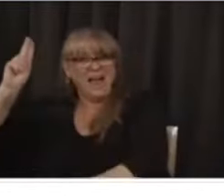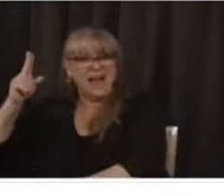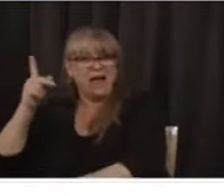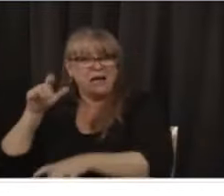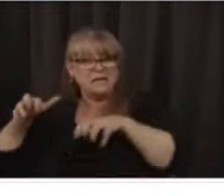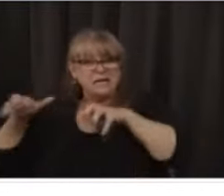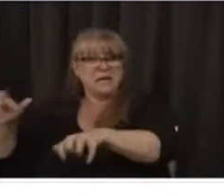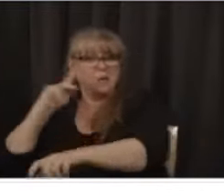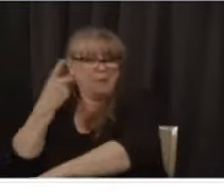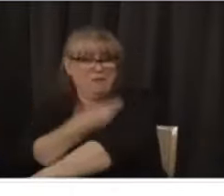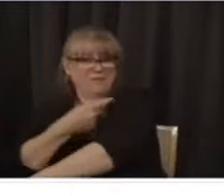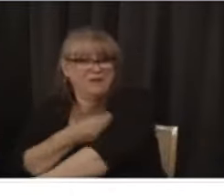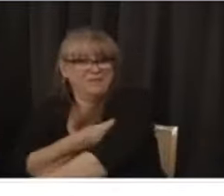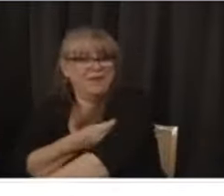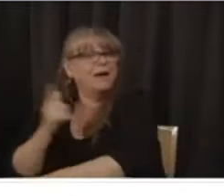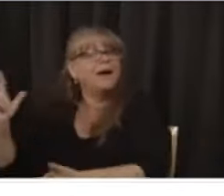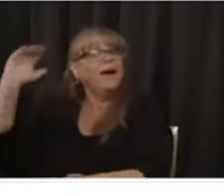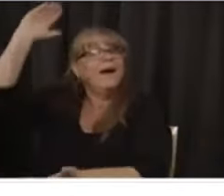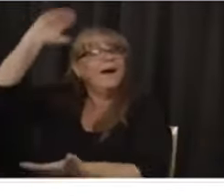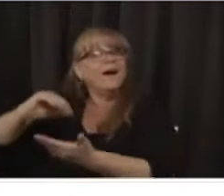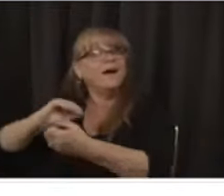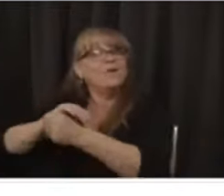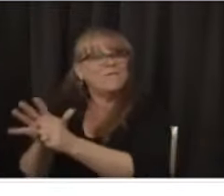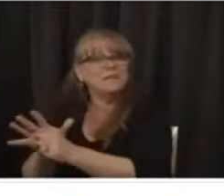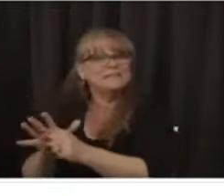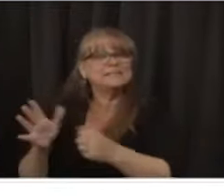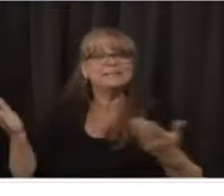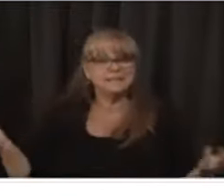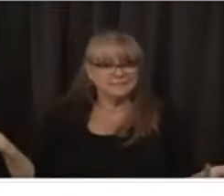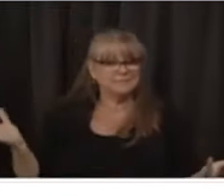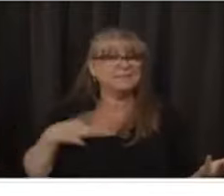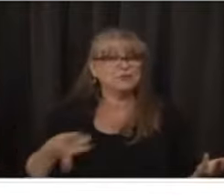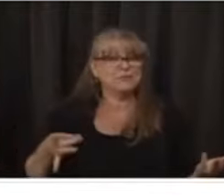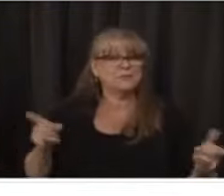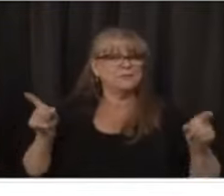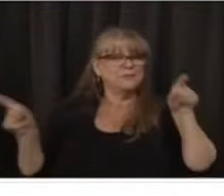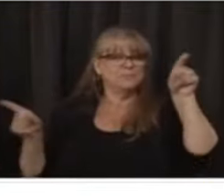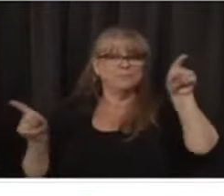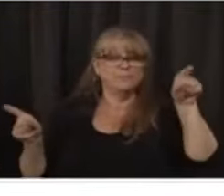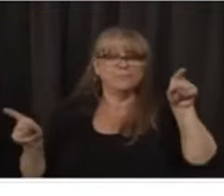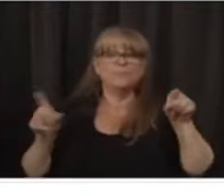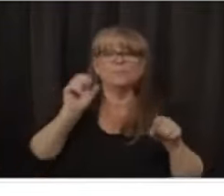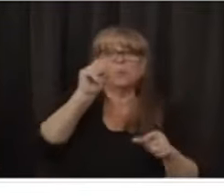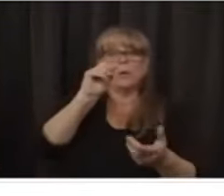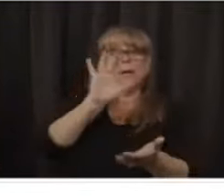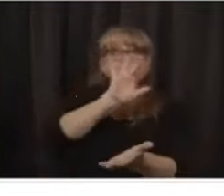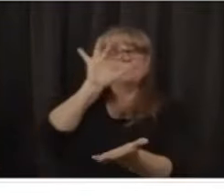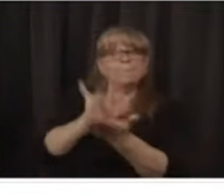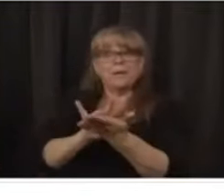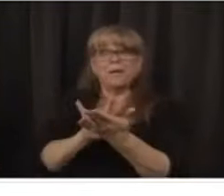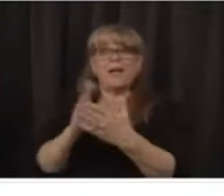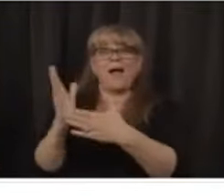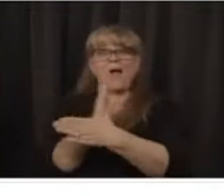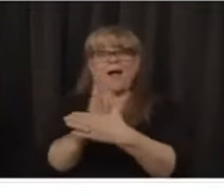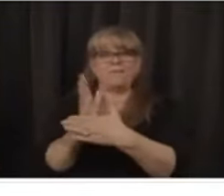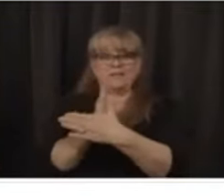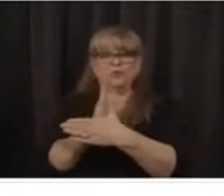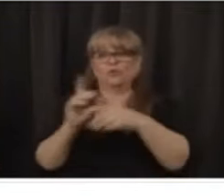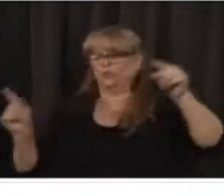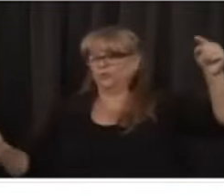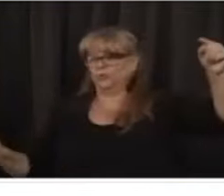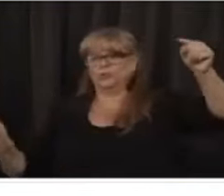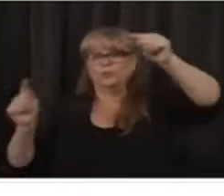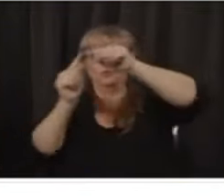now experiencing lower case rates. There's a number of counties grouped in the middle here that have both mid-level case rates and mid-level vaccination